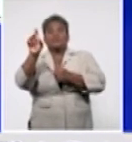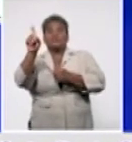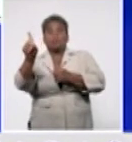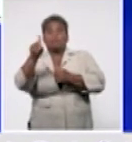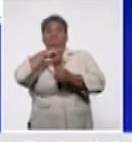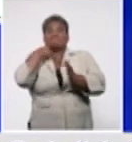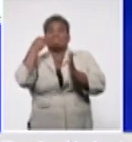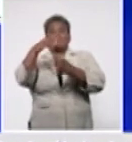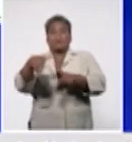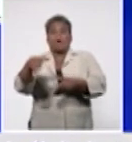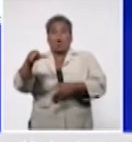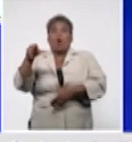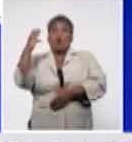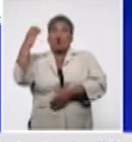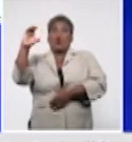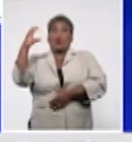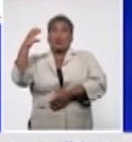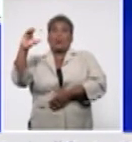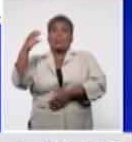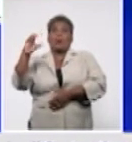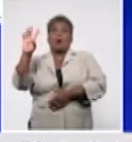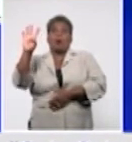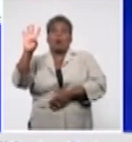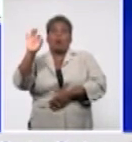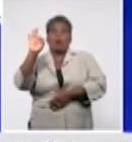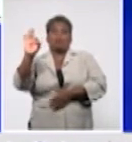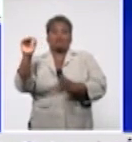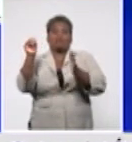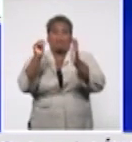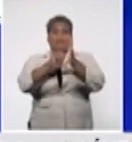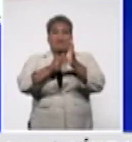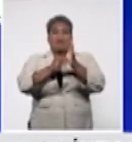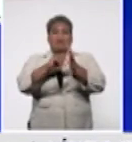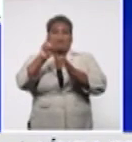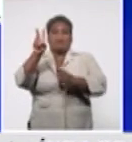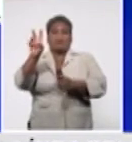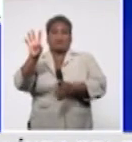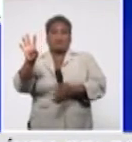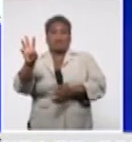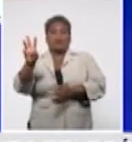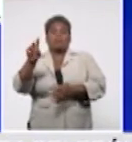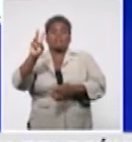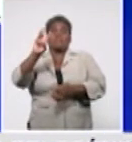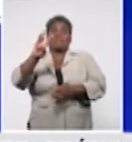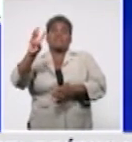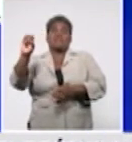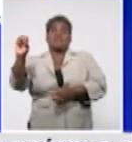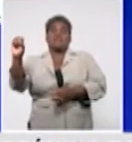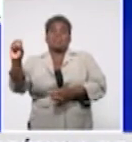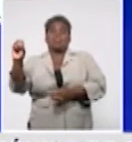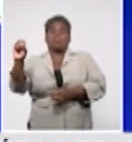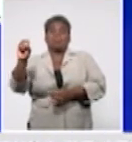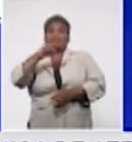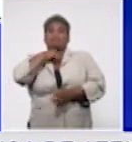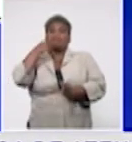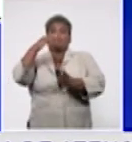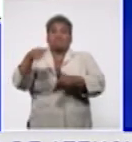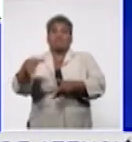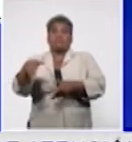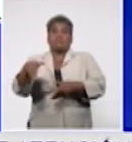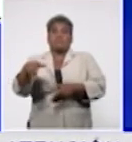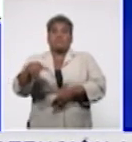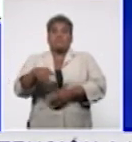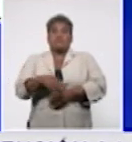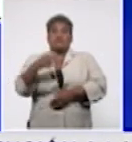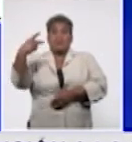595,841 COVID-19 cases and 339 fatalities in one day. In this order, these are the countries hardest